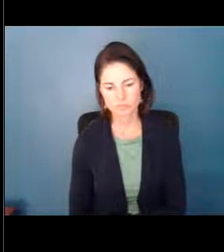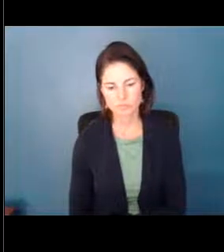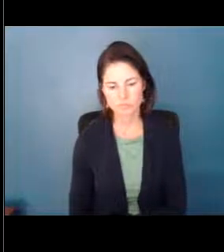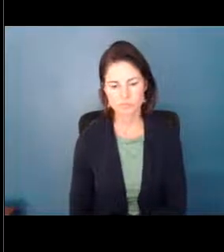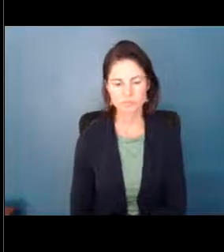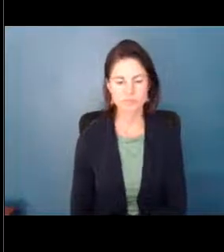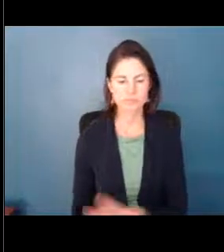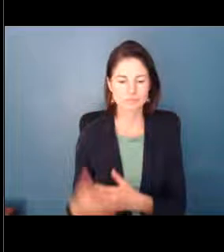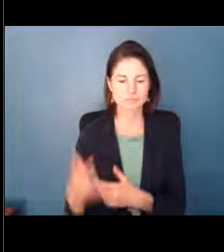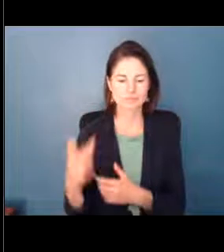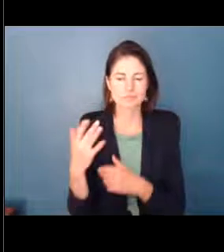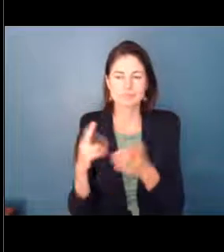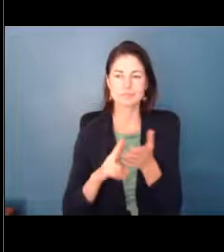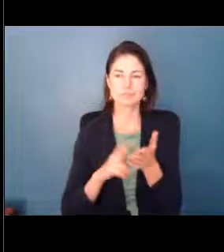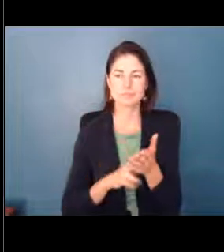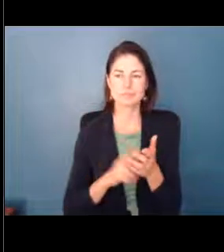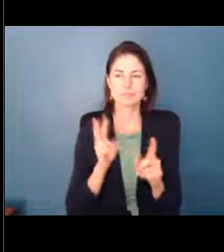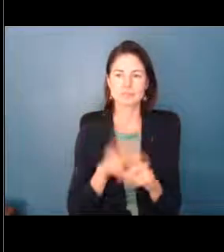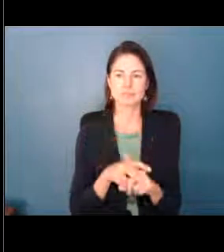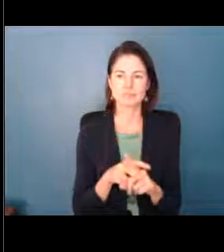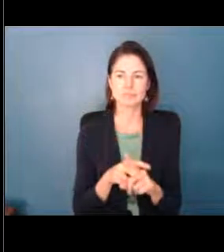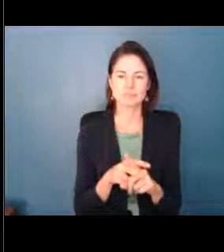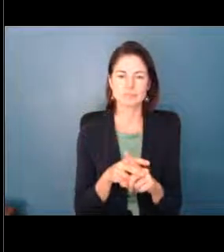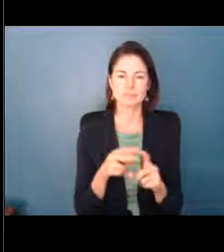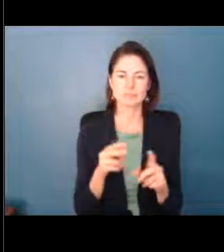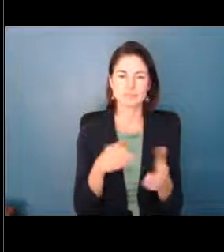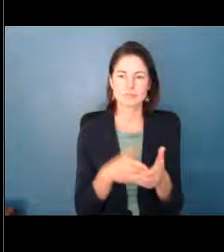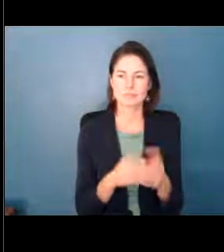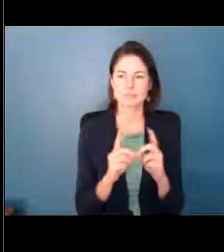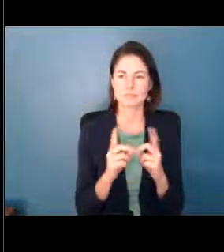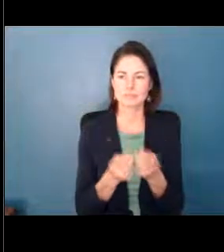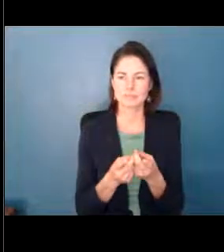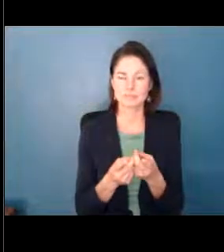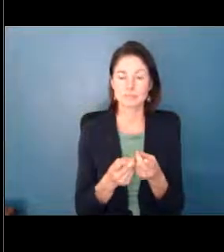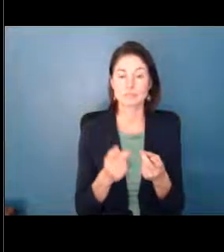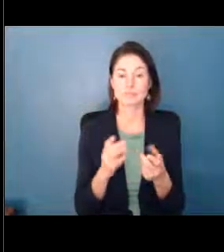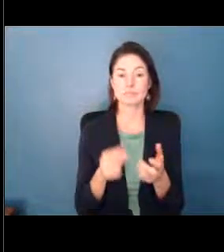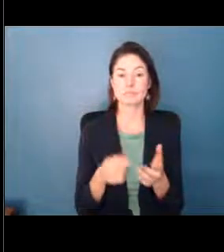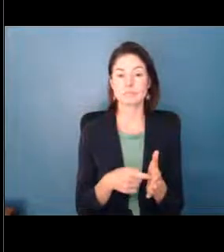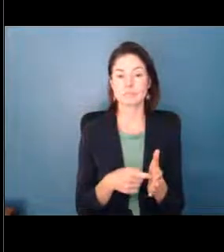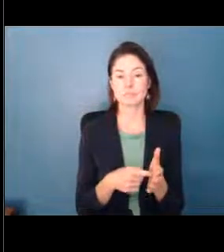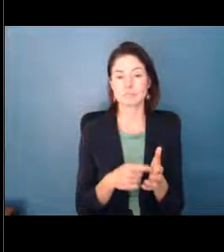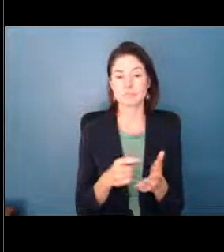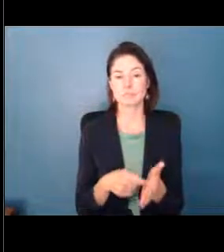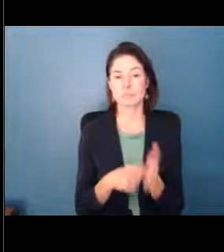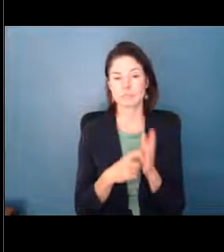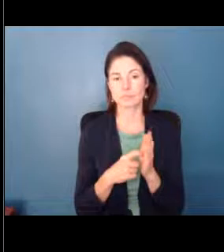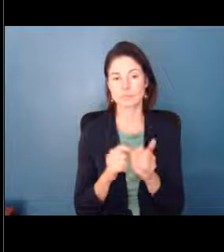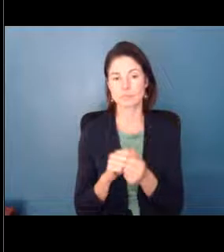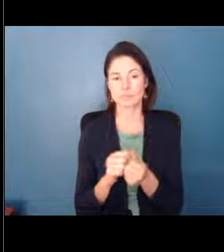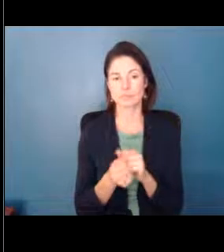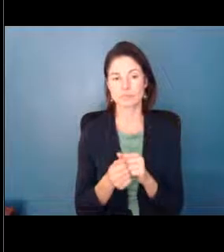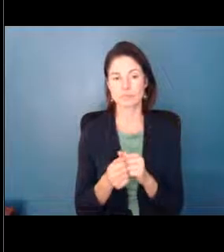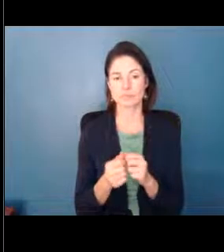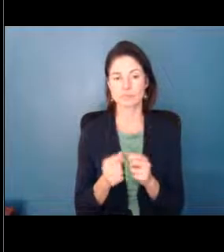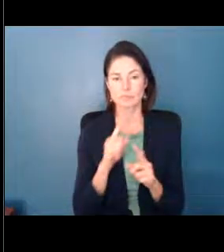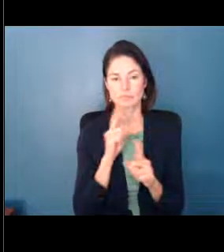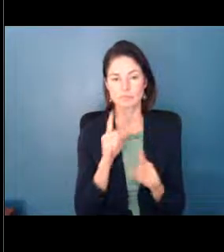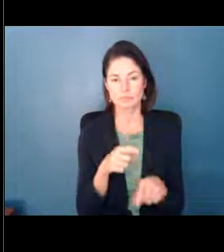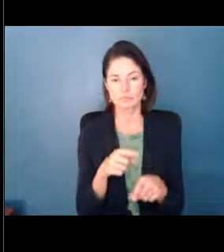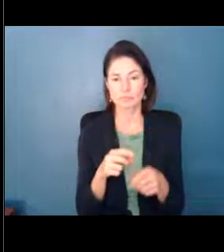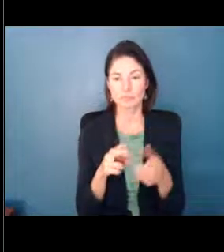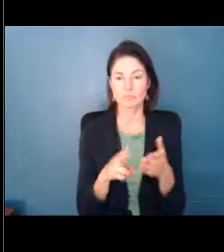by the contractor against the department. During construction, the project required contract change orders to perform various building work, and the contractor contended